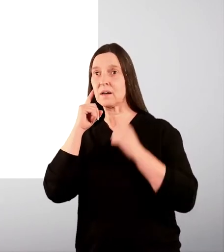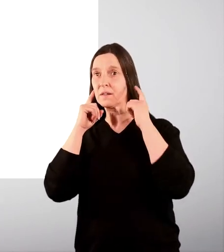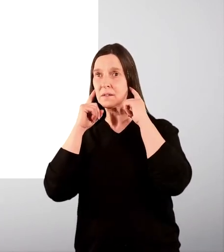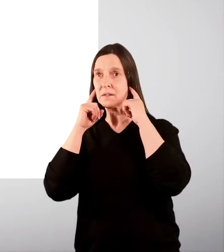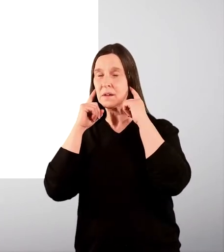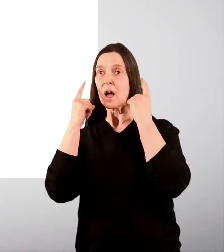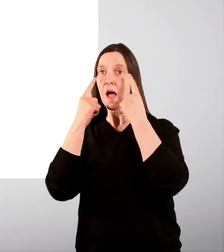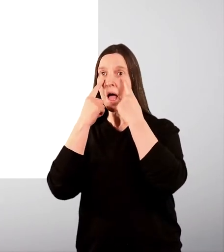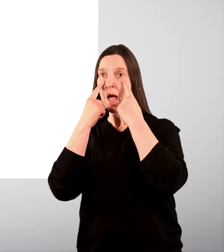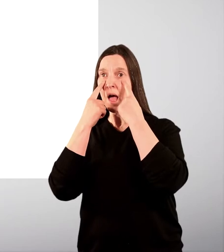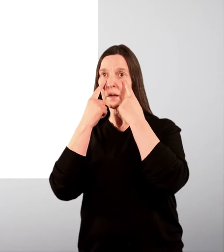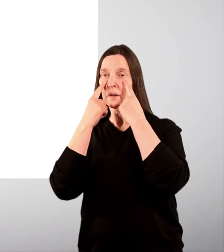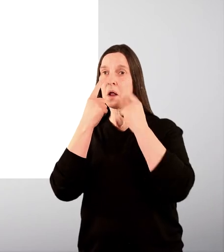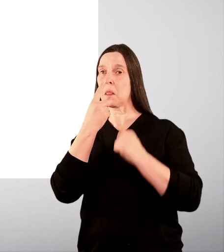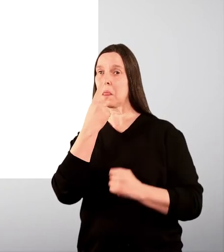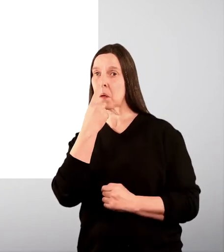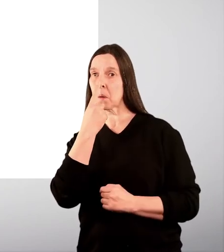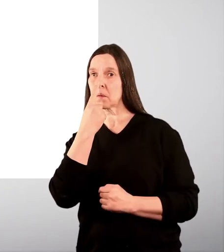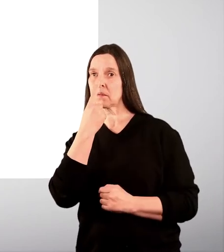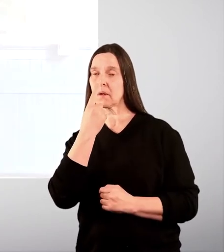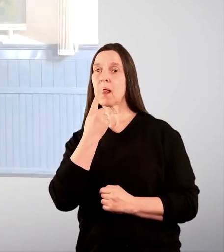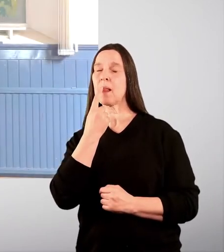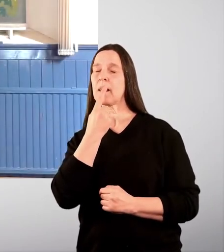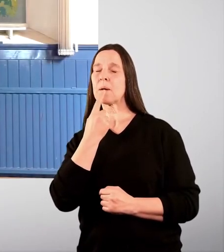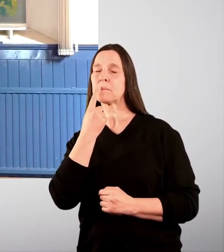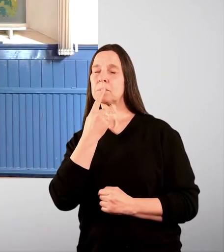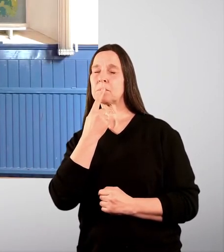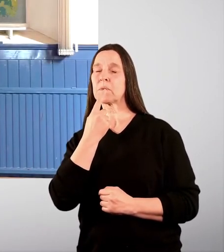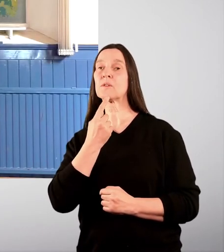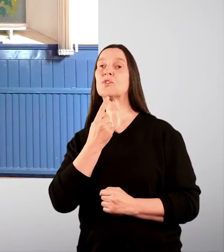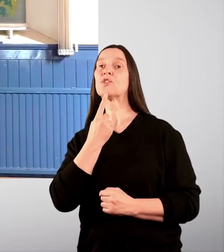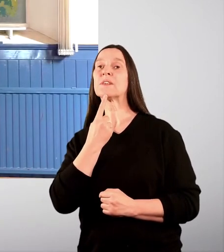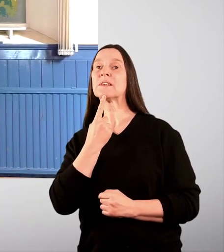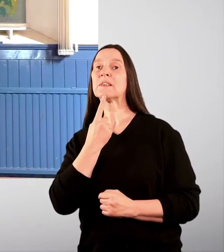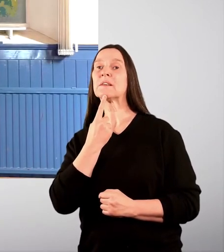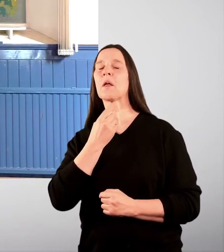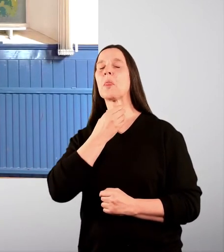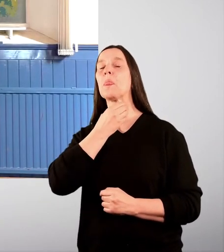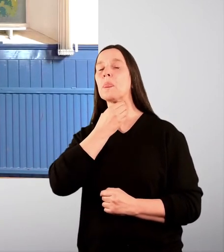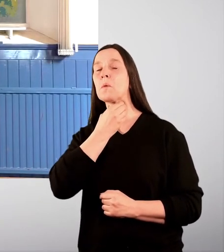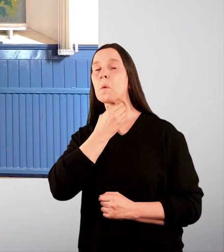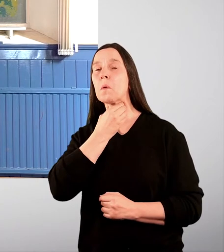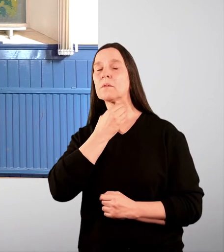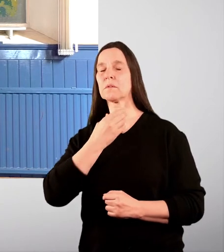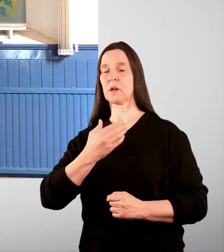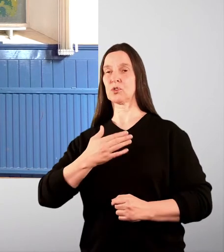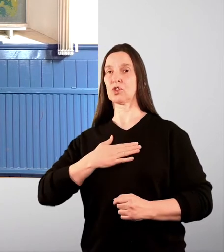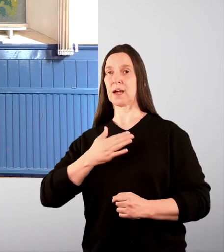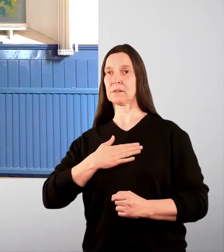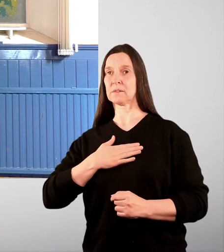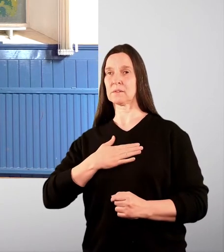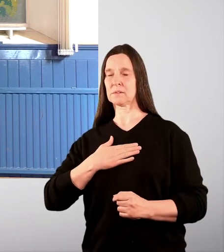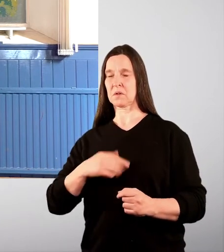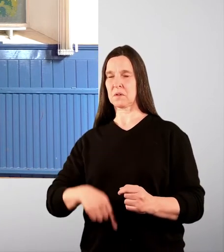down to the groin, a capital T. Now, if you're fully sighted, you can see exactly what I've just said